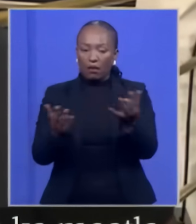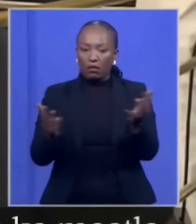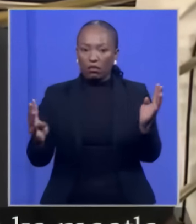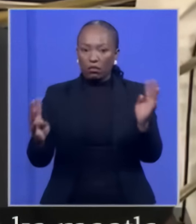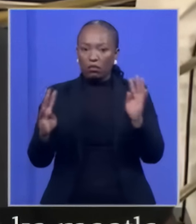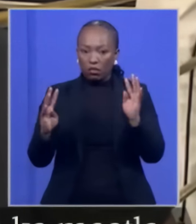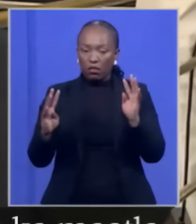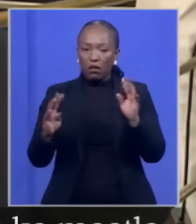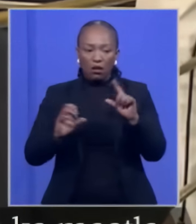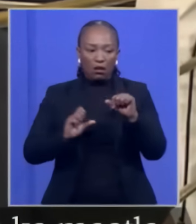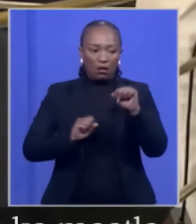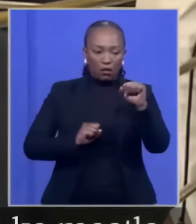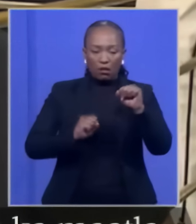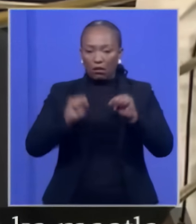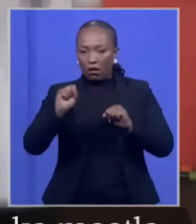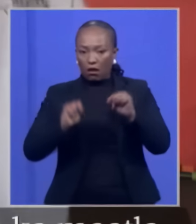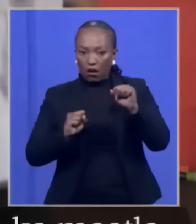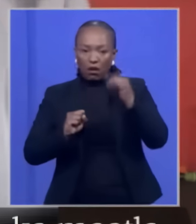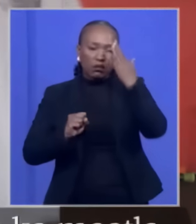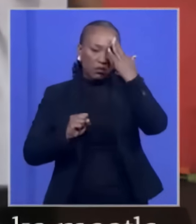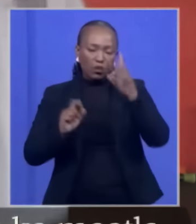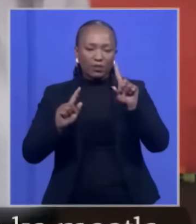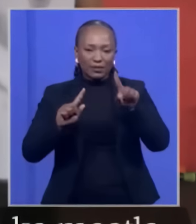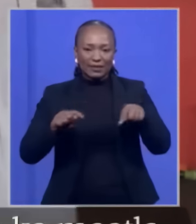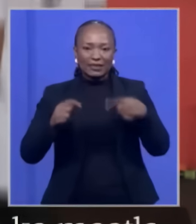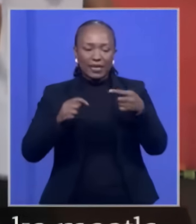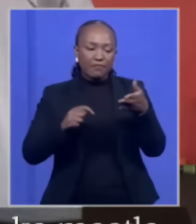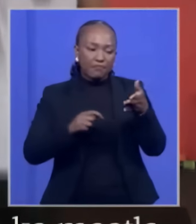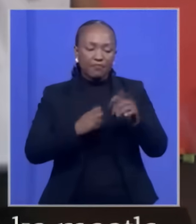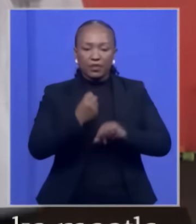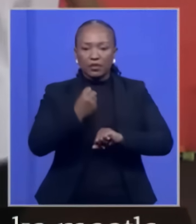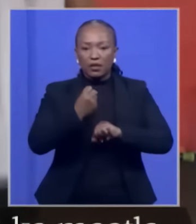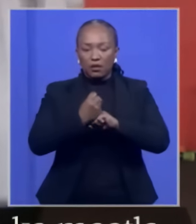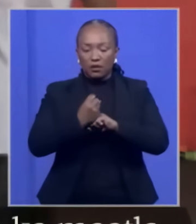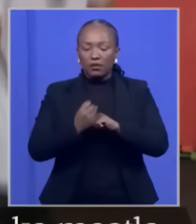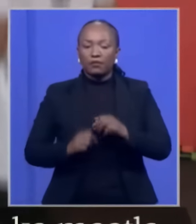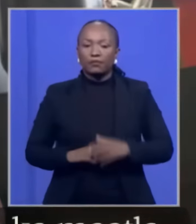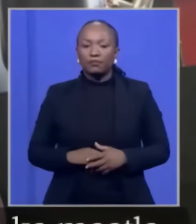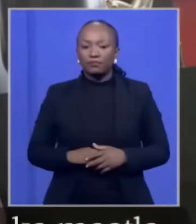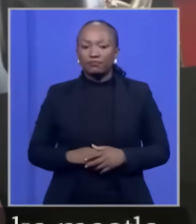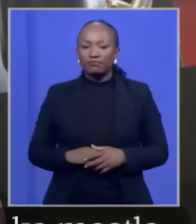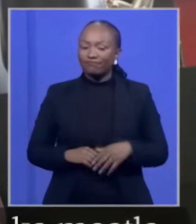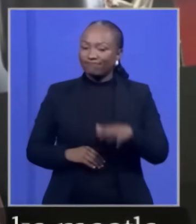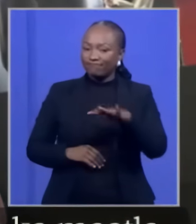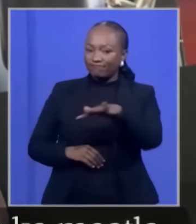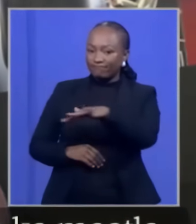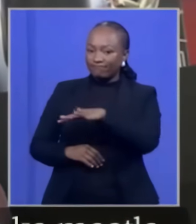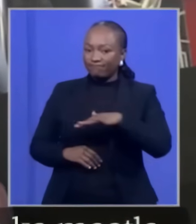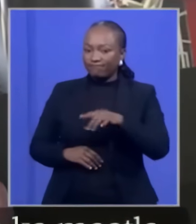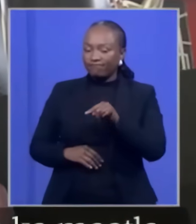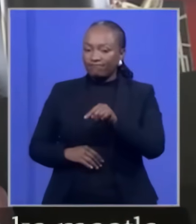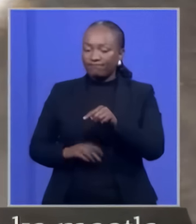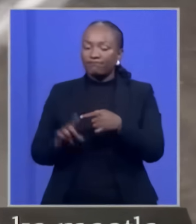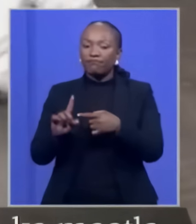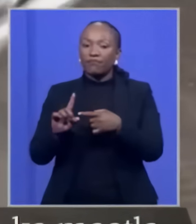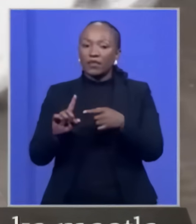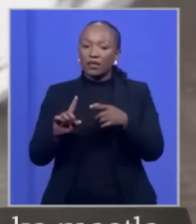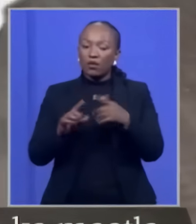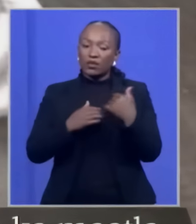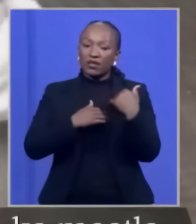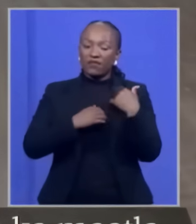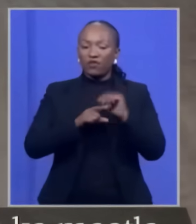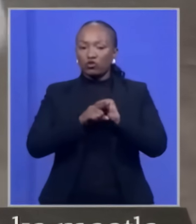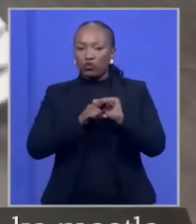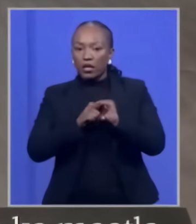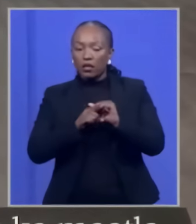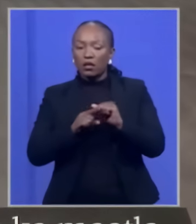behind you and there's a team supporting you. Smash Hadebe ke na le tšana lefelong le la boitšhidullo gape ke sebapadi sa bjale sa mosadi sa